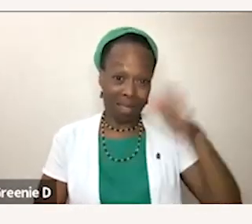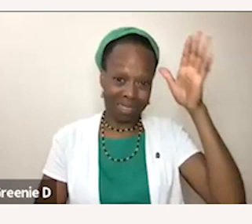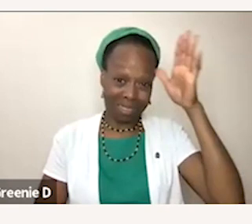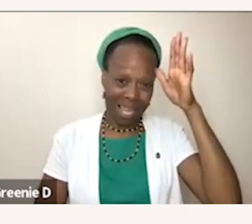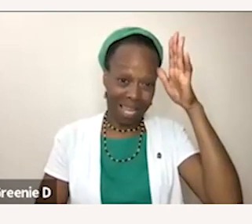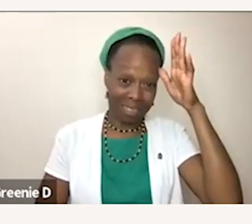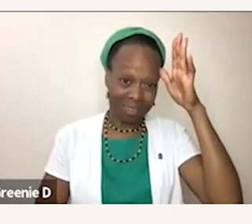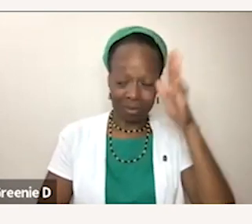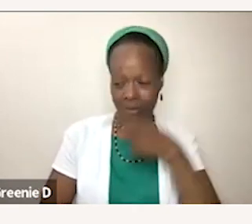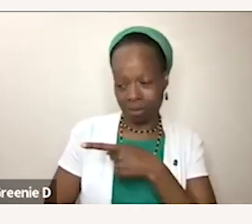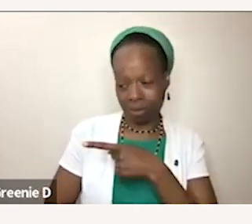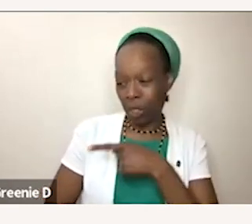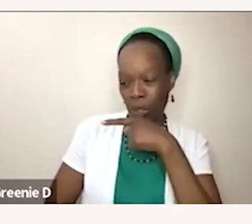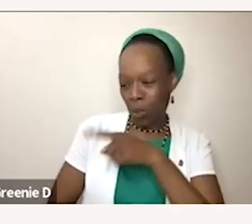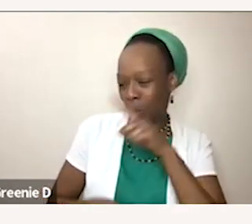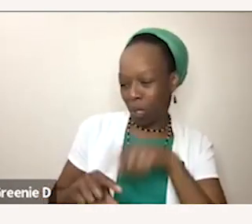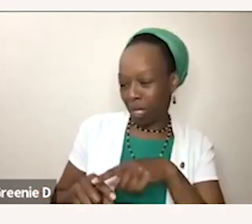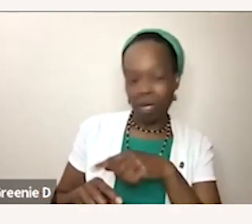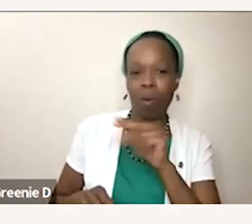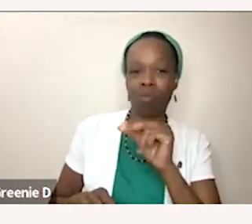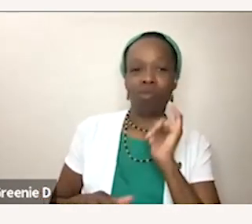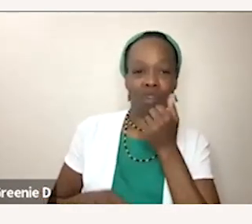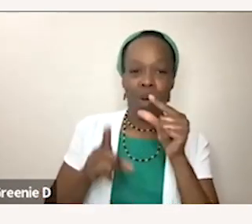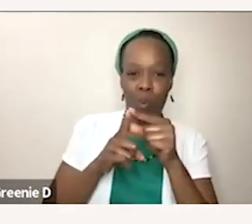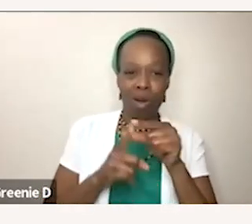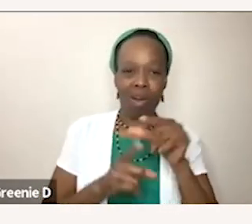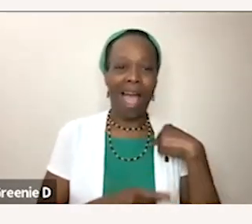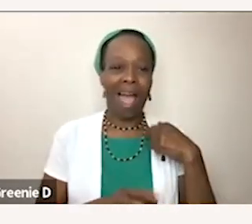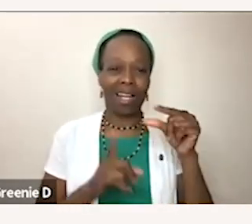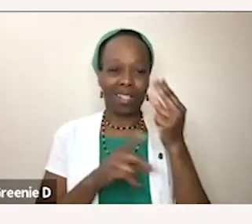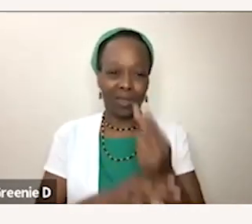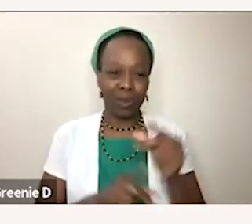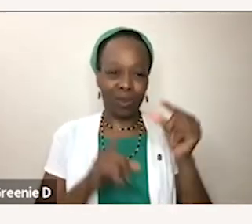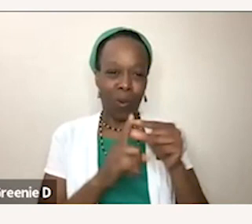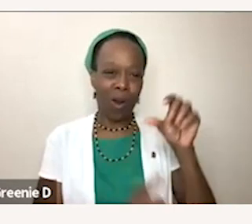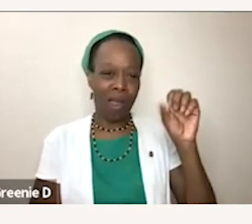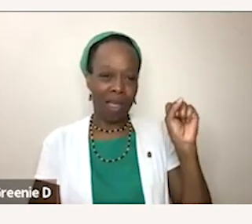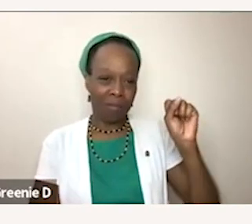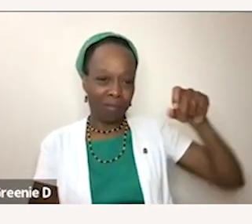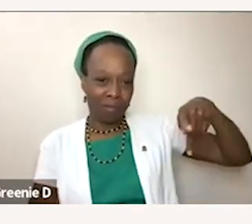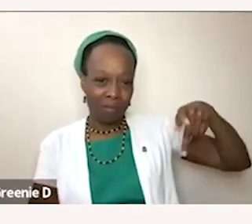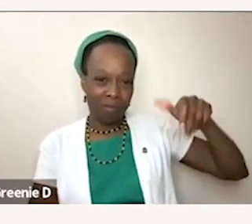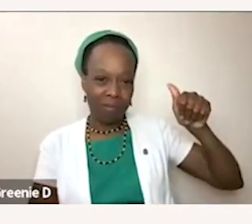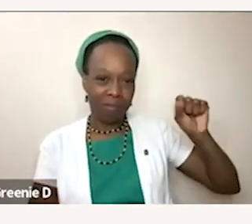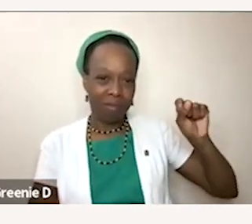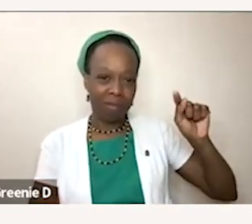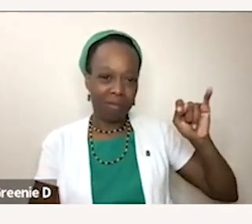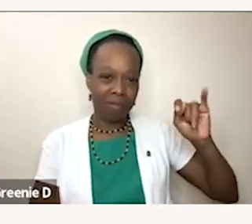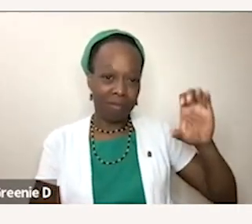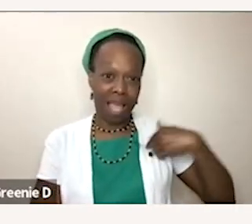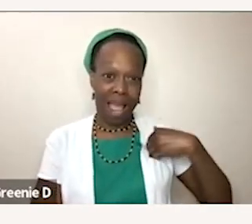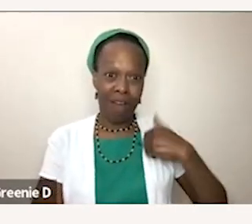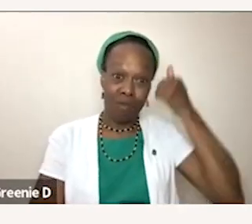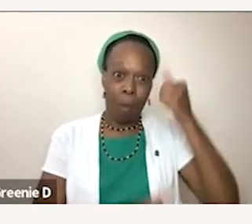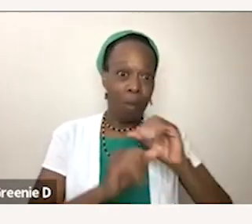like, no, that was the word spastic. So I remember this like clearly as day, 6th grade. I called